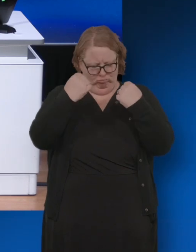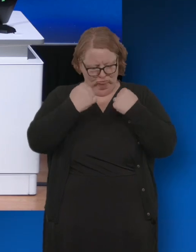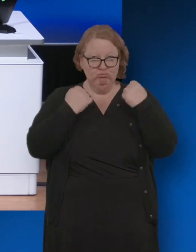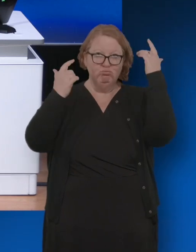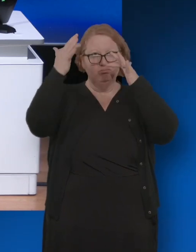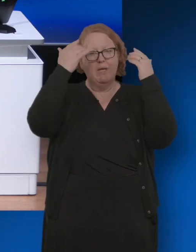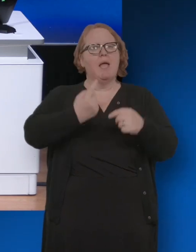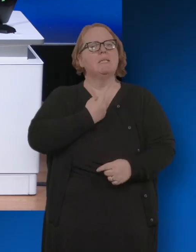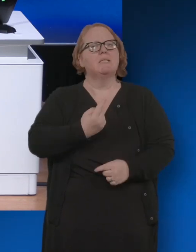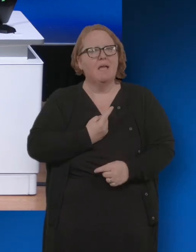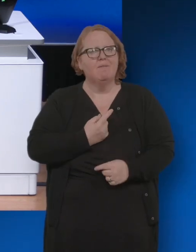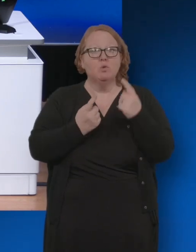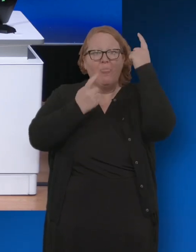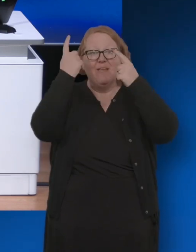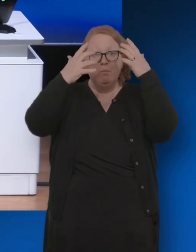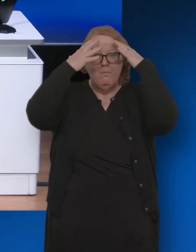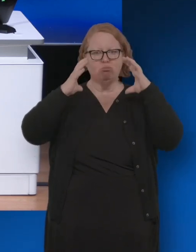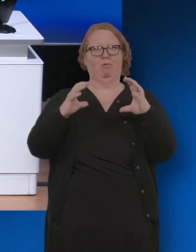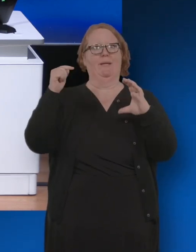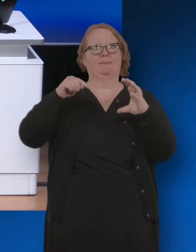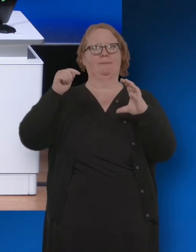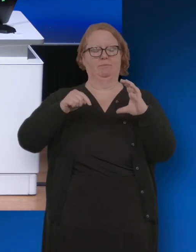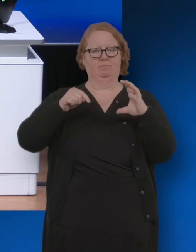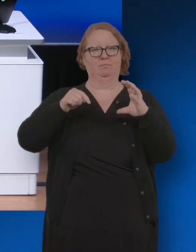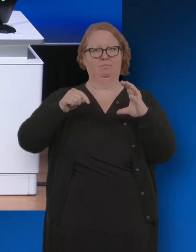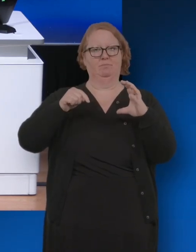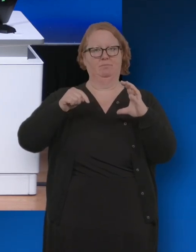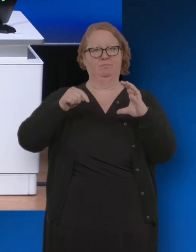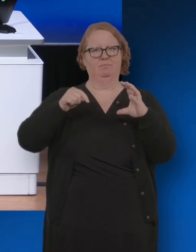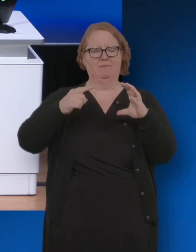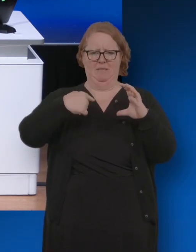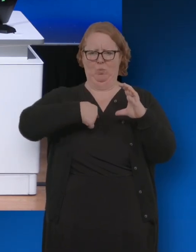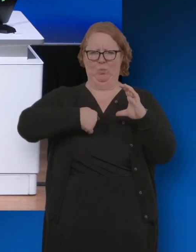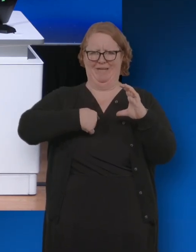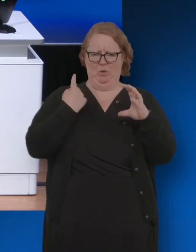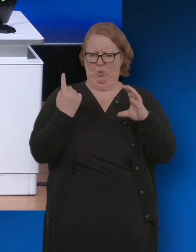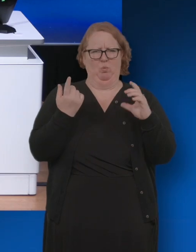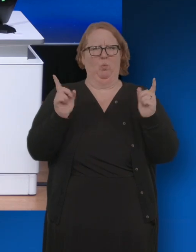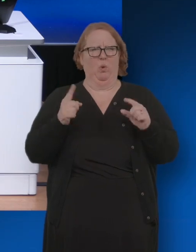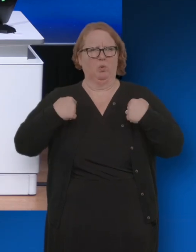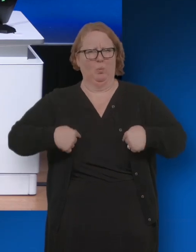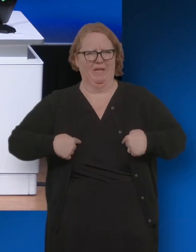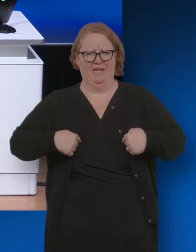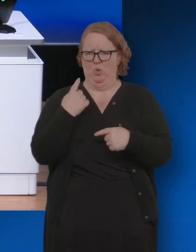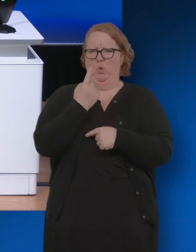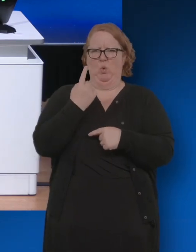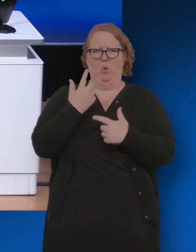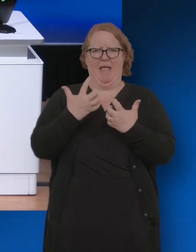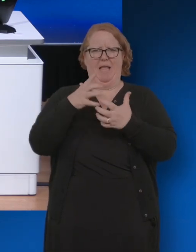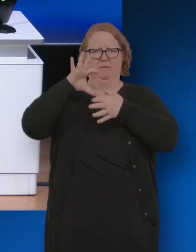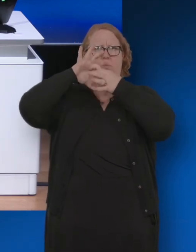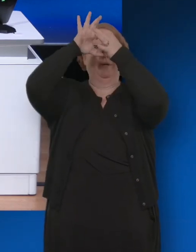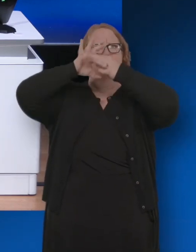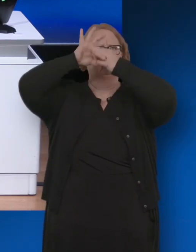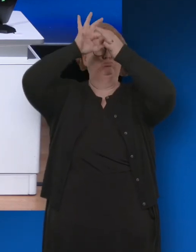course, thinking about our brain, our very being, the very being that is connecting with us all